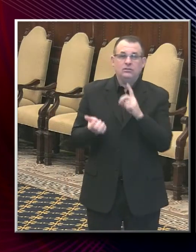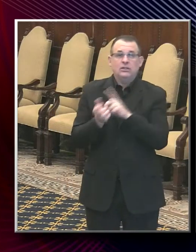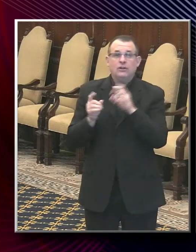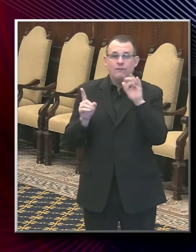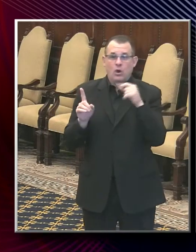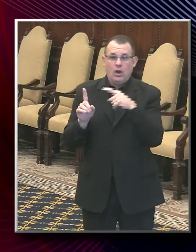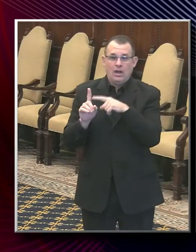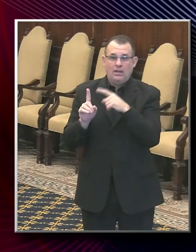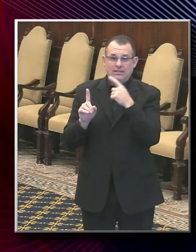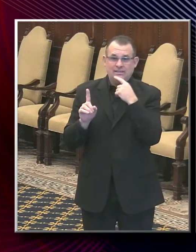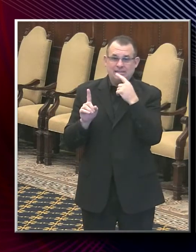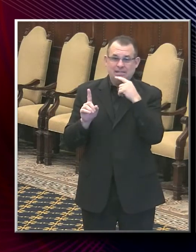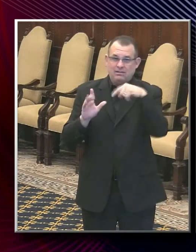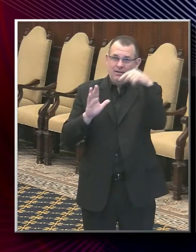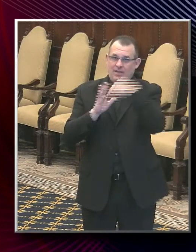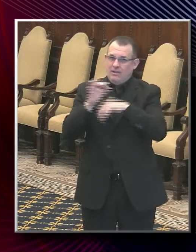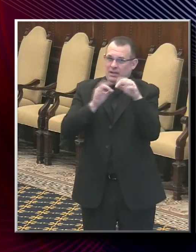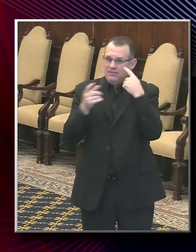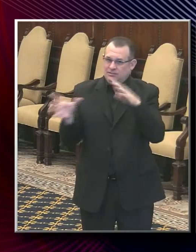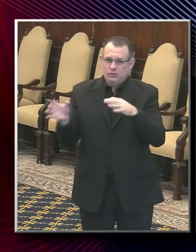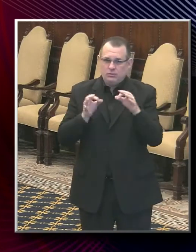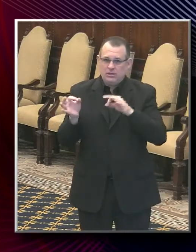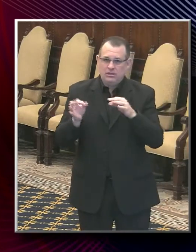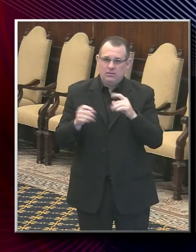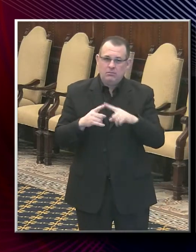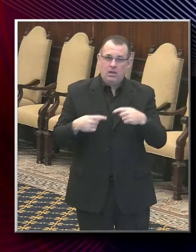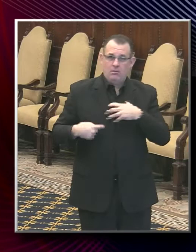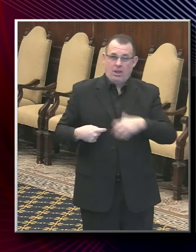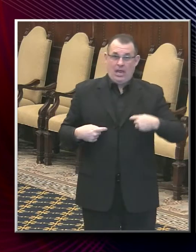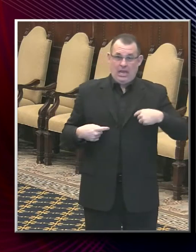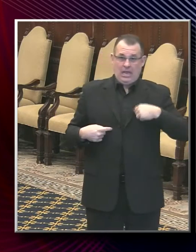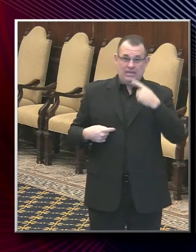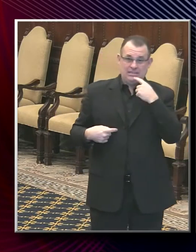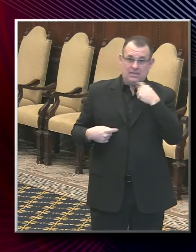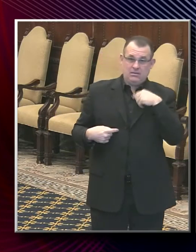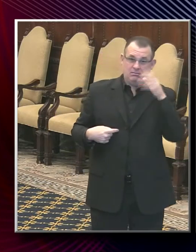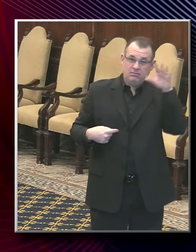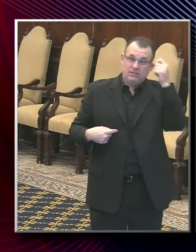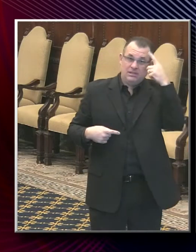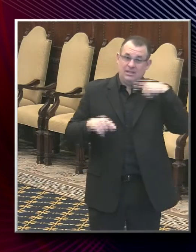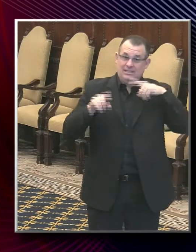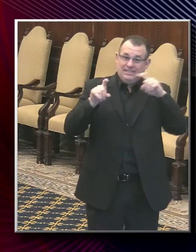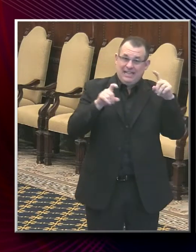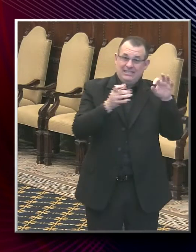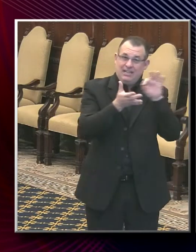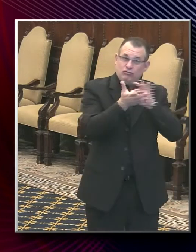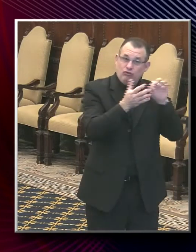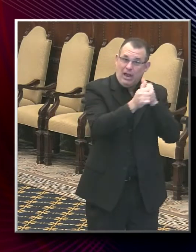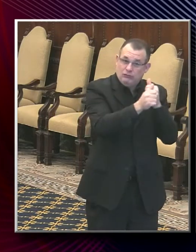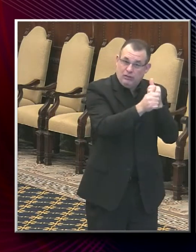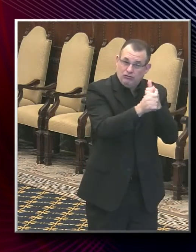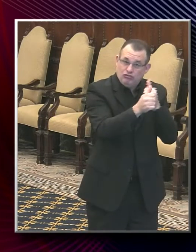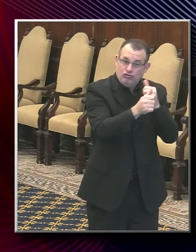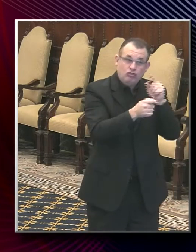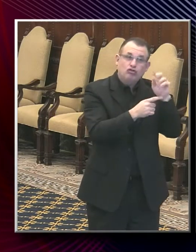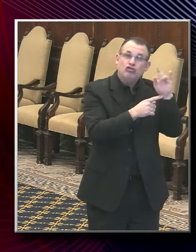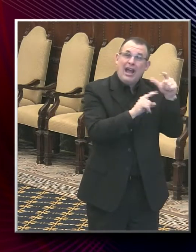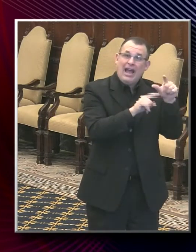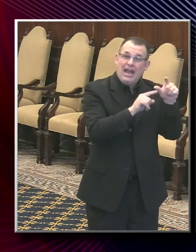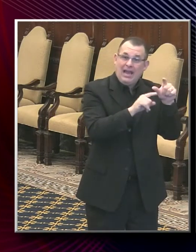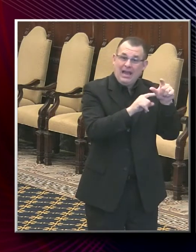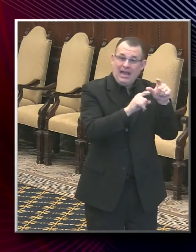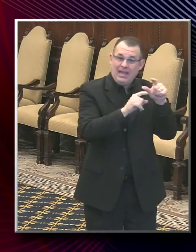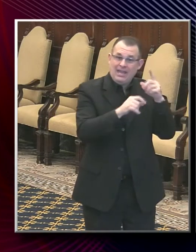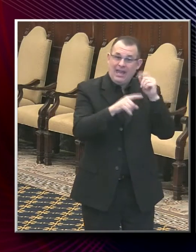extensive answer. Testing, tracking, and quarantine. I mean, I think those are the three major issues we have to